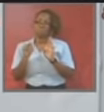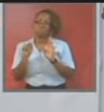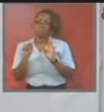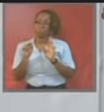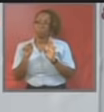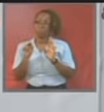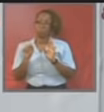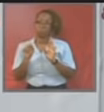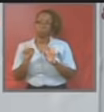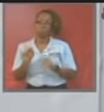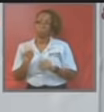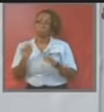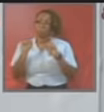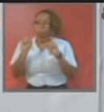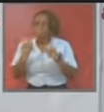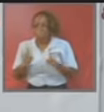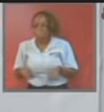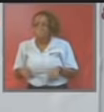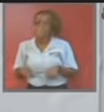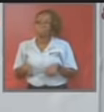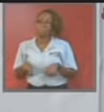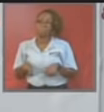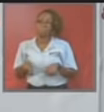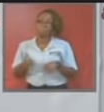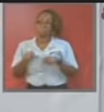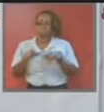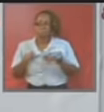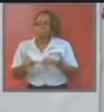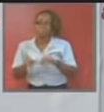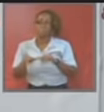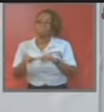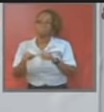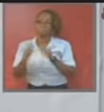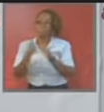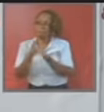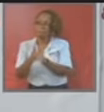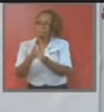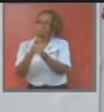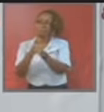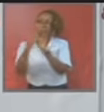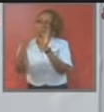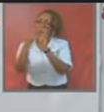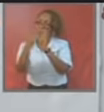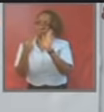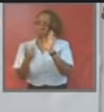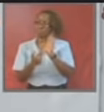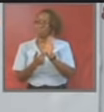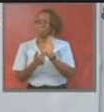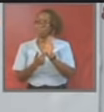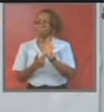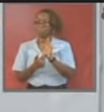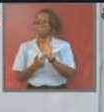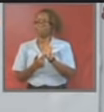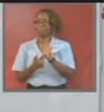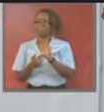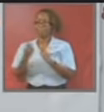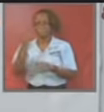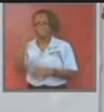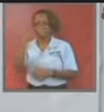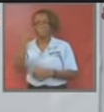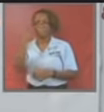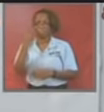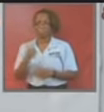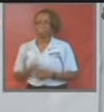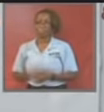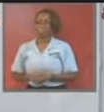we still do need to maintain the behaviors that have been advocated for very heavily and strongly in the past,